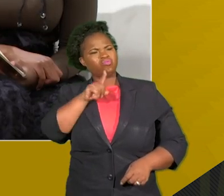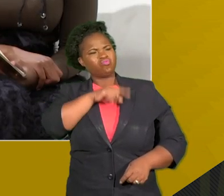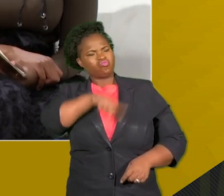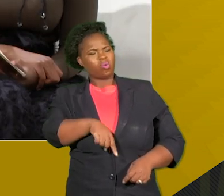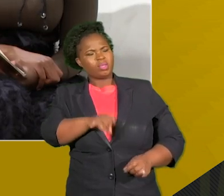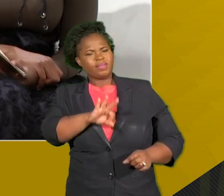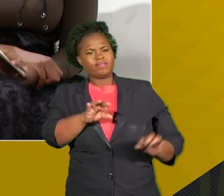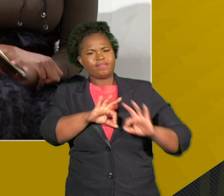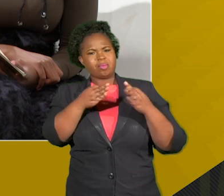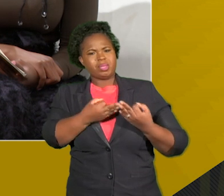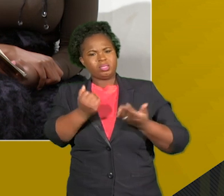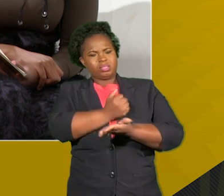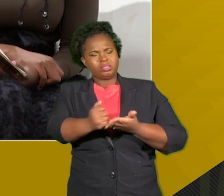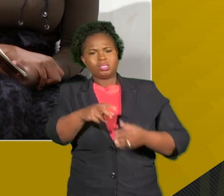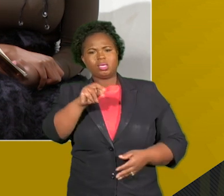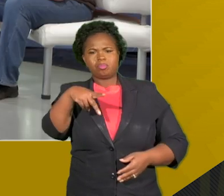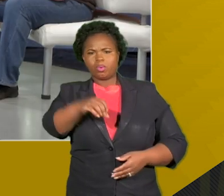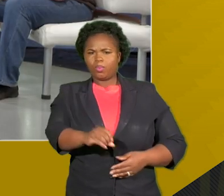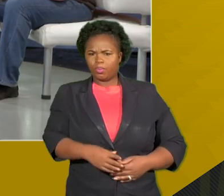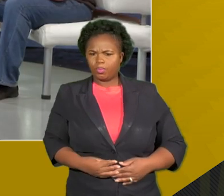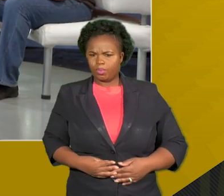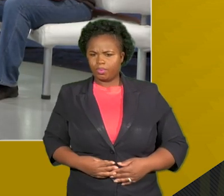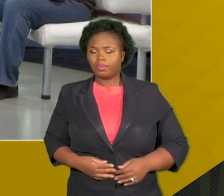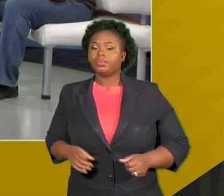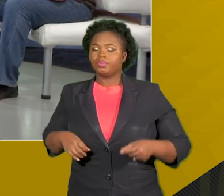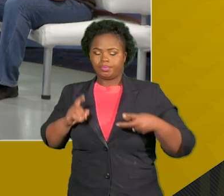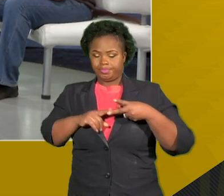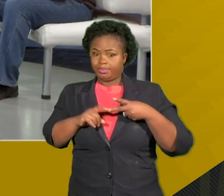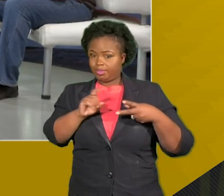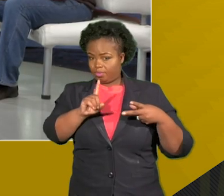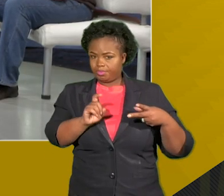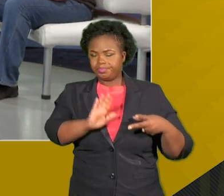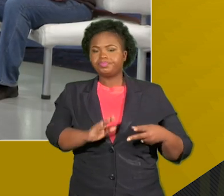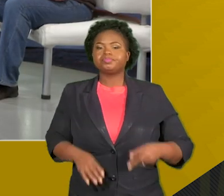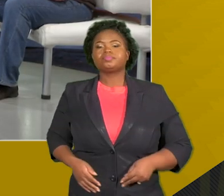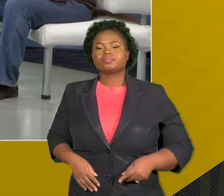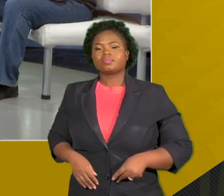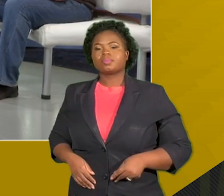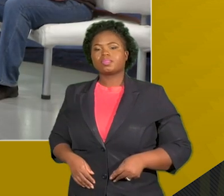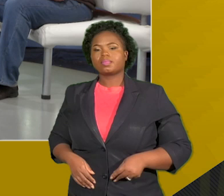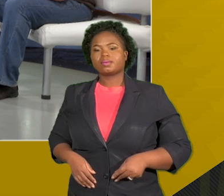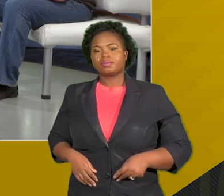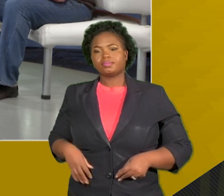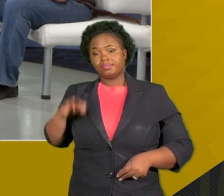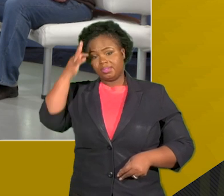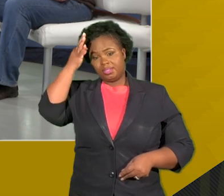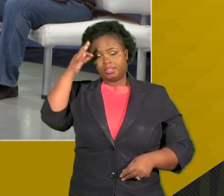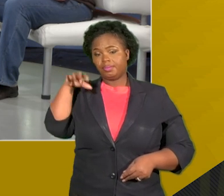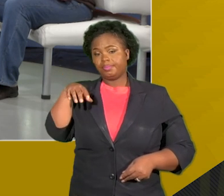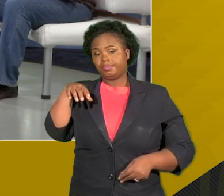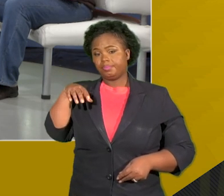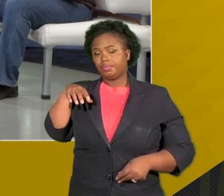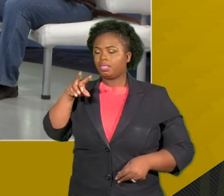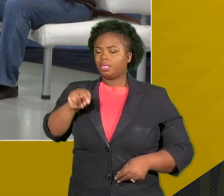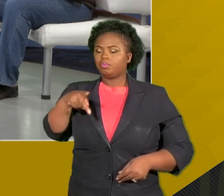family actually registering NPO. Yeah, mangicela kumbuzo wesibili Mr. Shandu. Owesibili ukuthi uhulumeni NPO